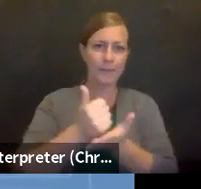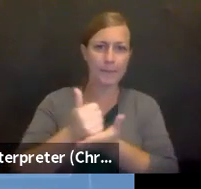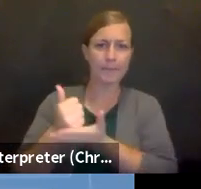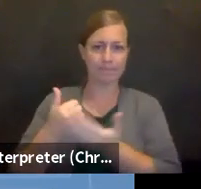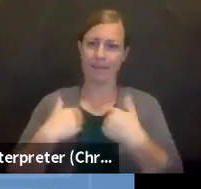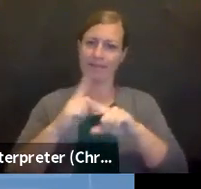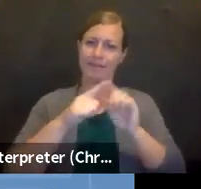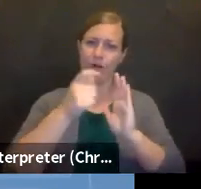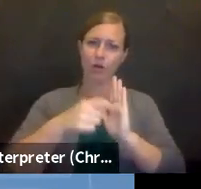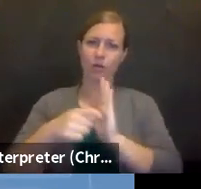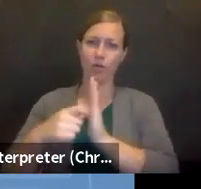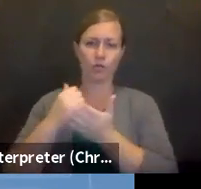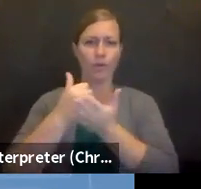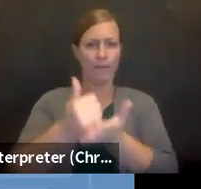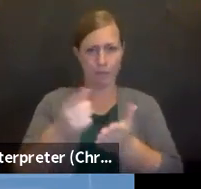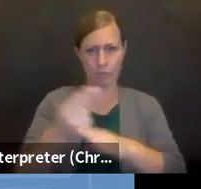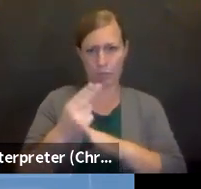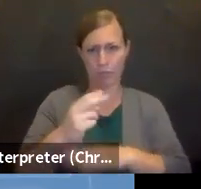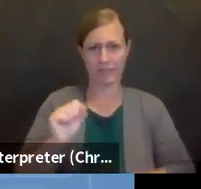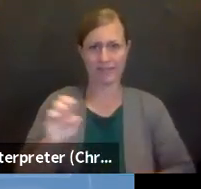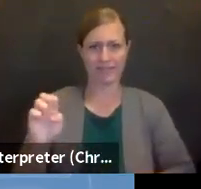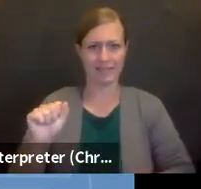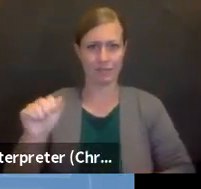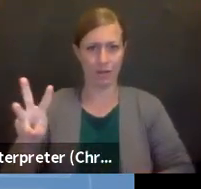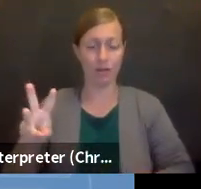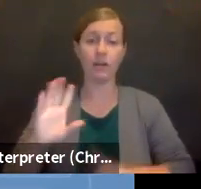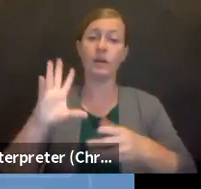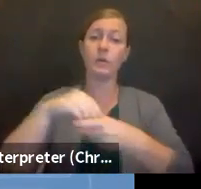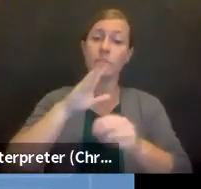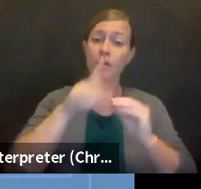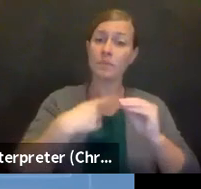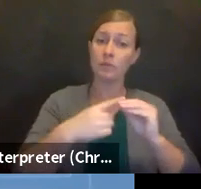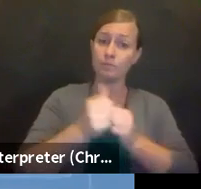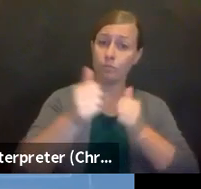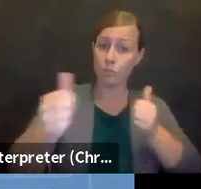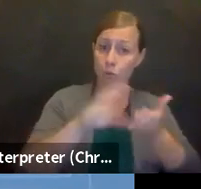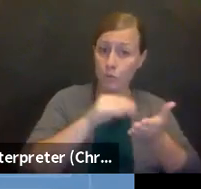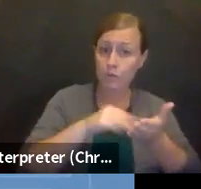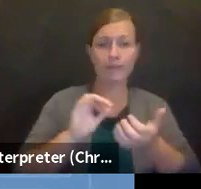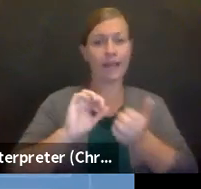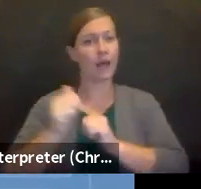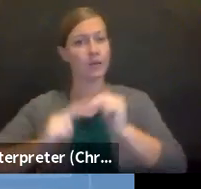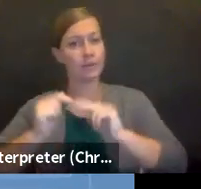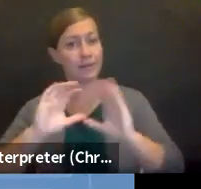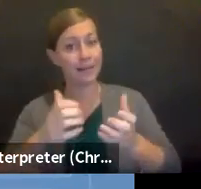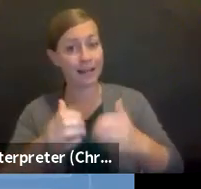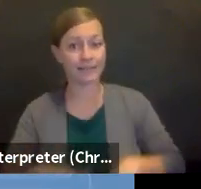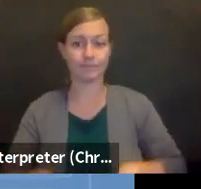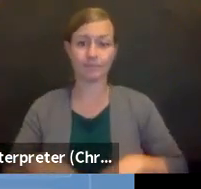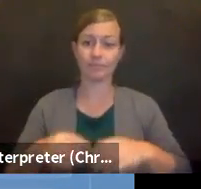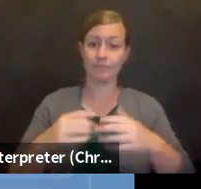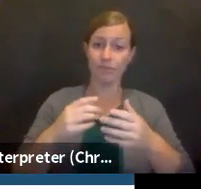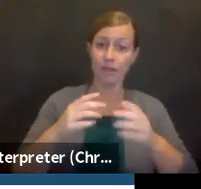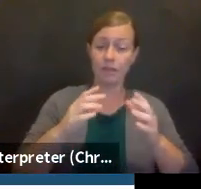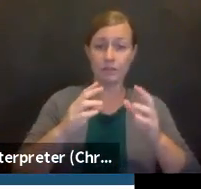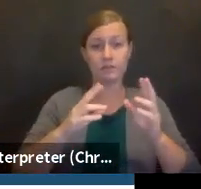Seesaw, including things from talking about remote learning, how to build your class, families and troubleshooting.